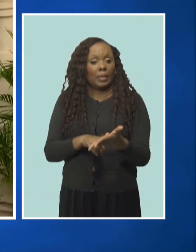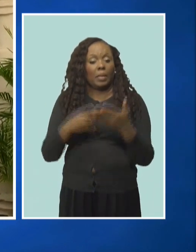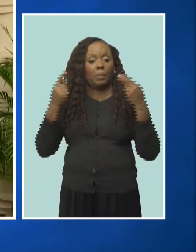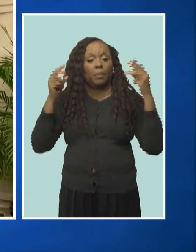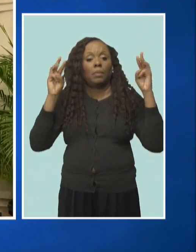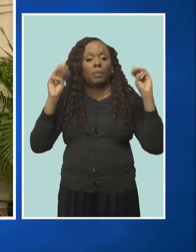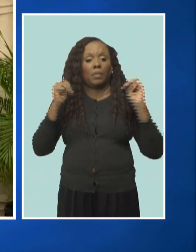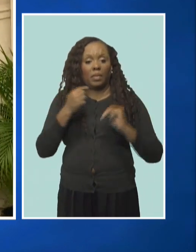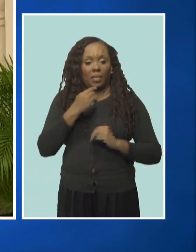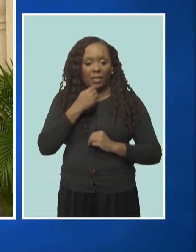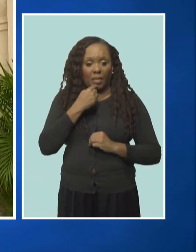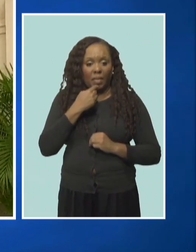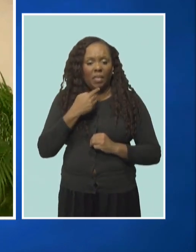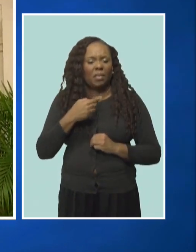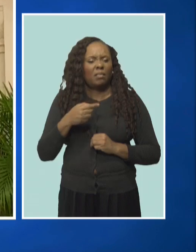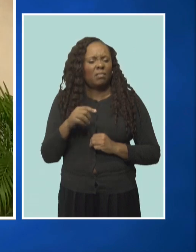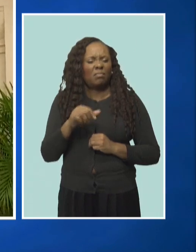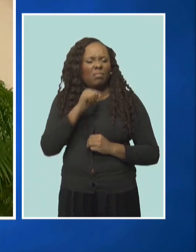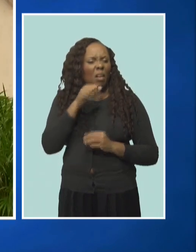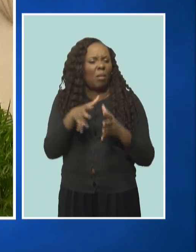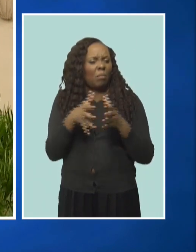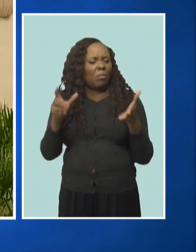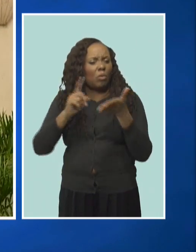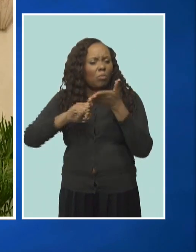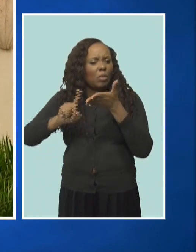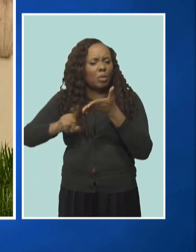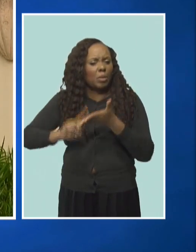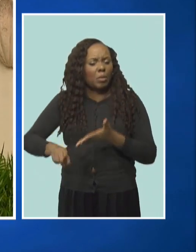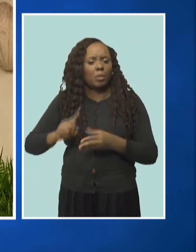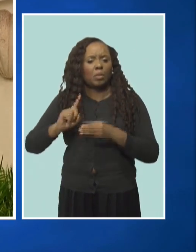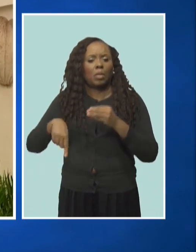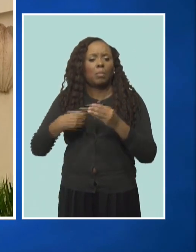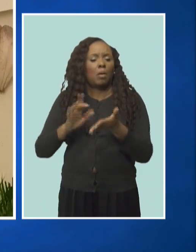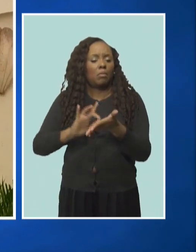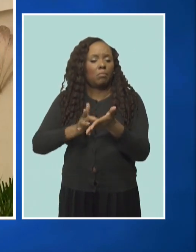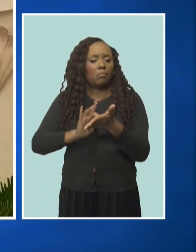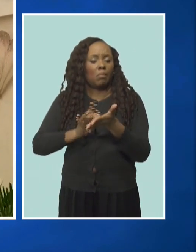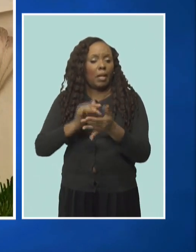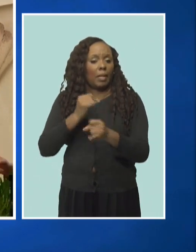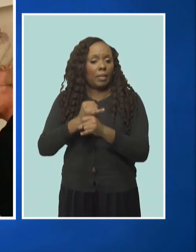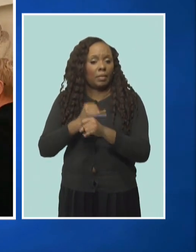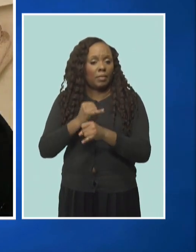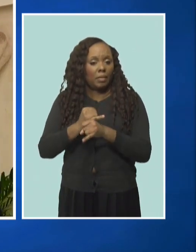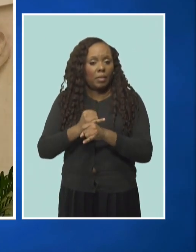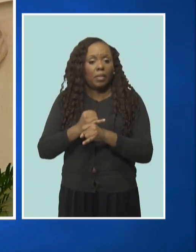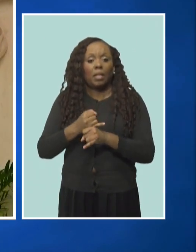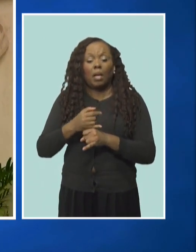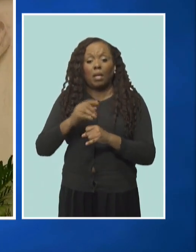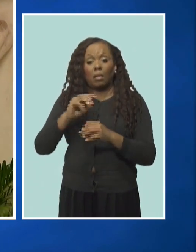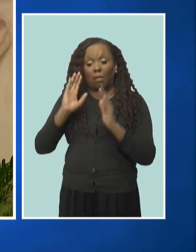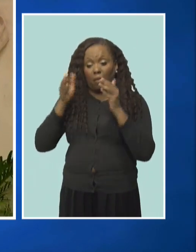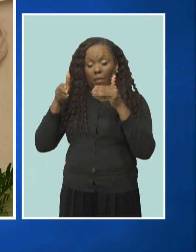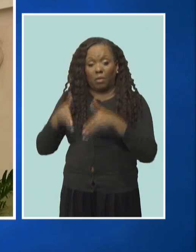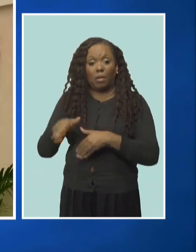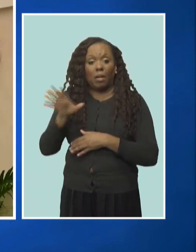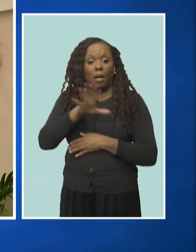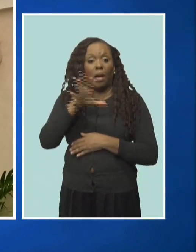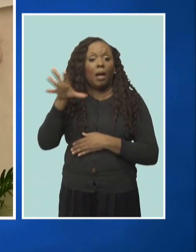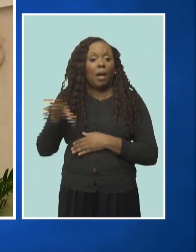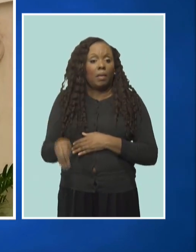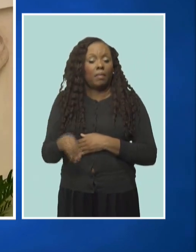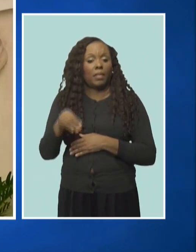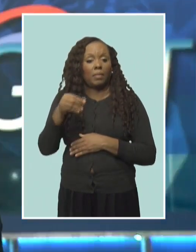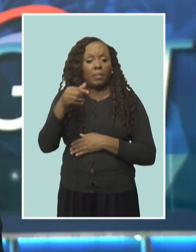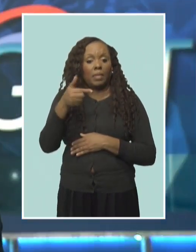Minister Motley highlighted that there's been very little research in the pharmaceutical industry focusing on the African